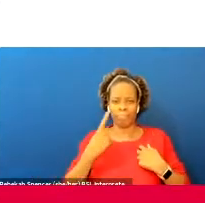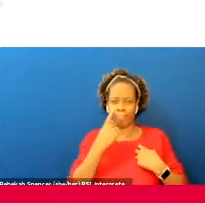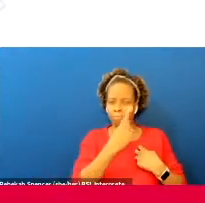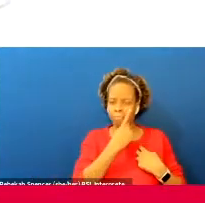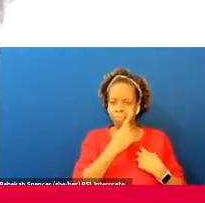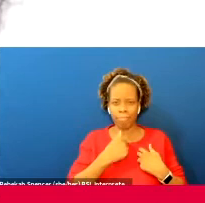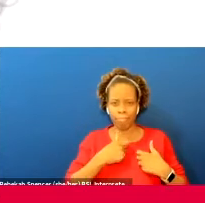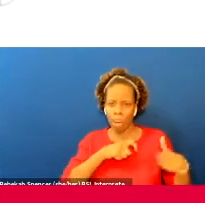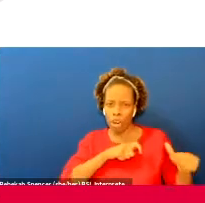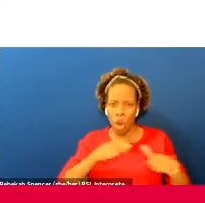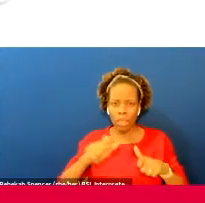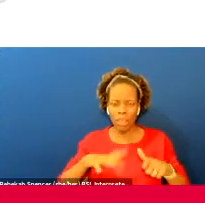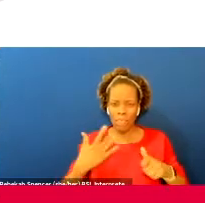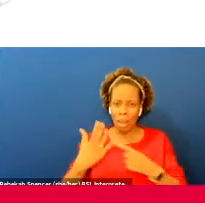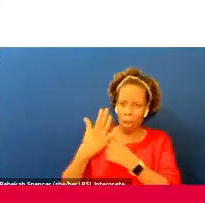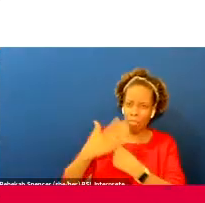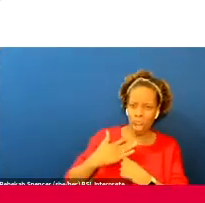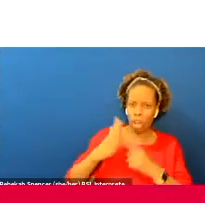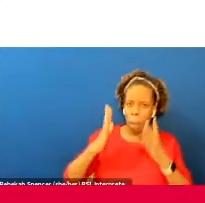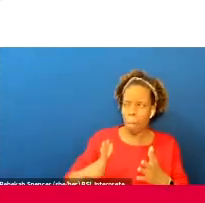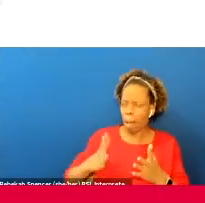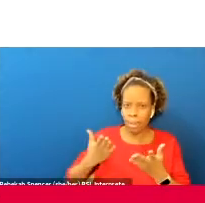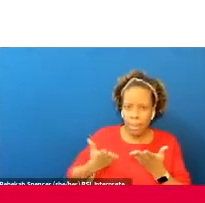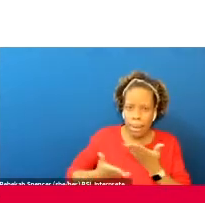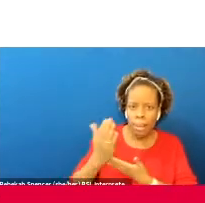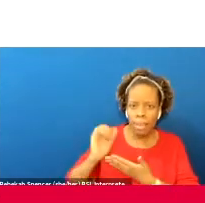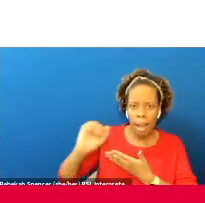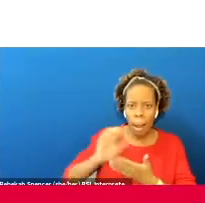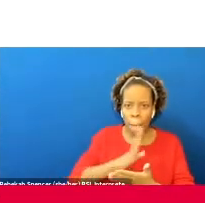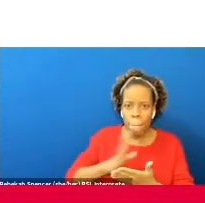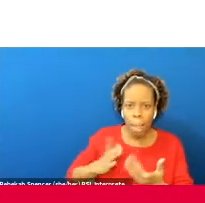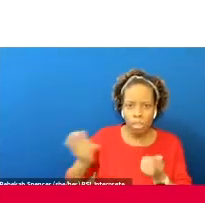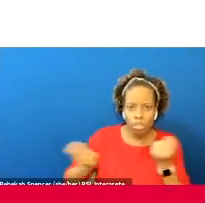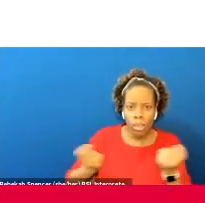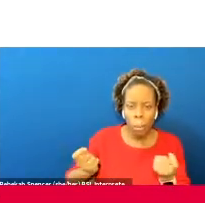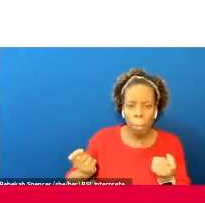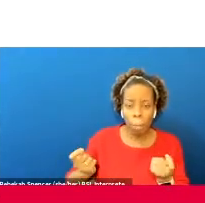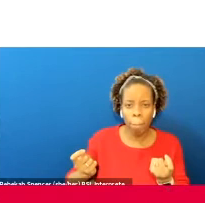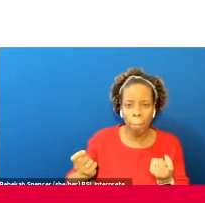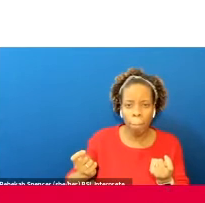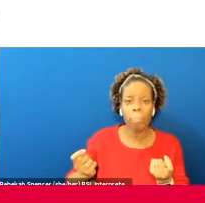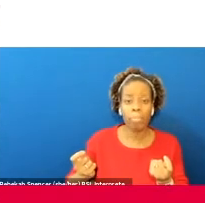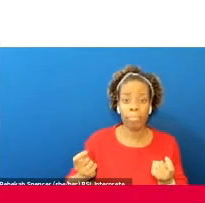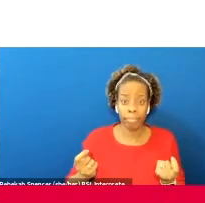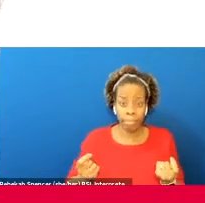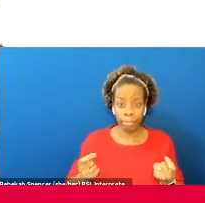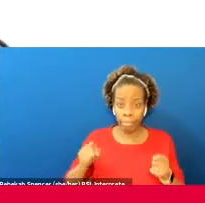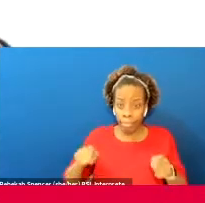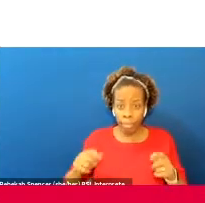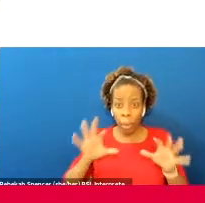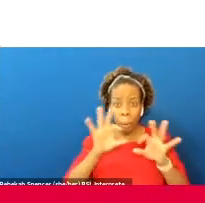And in my opinion, like a disregard for renewable energy and peaceful efforts, because it doesn't make anyone any money, you